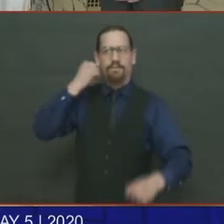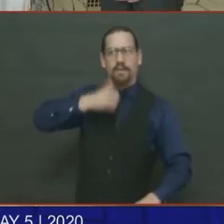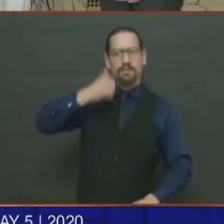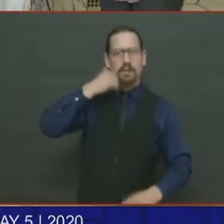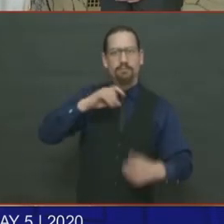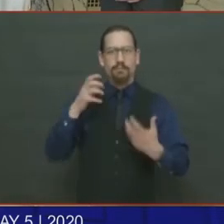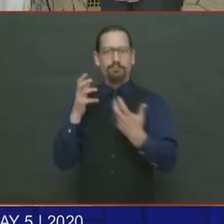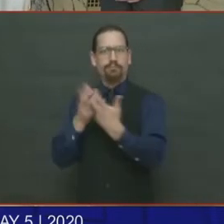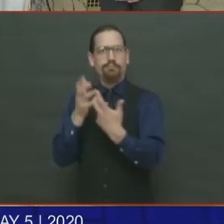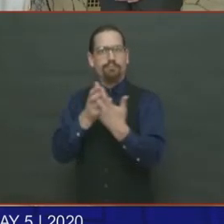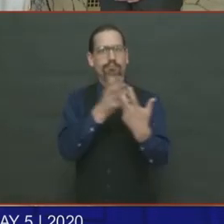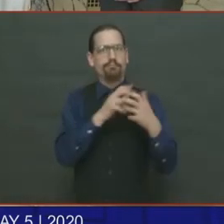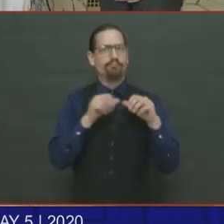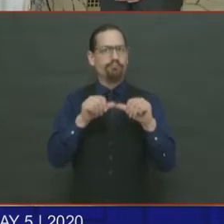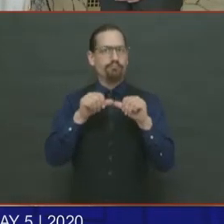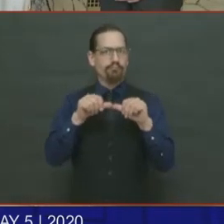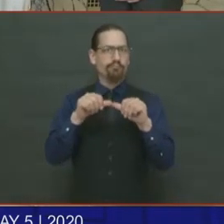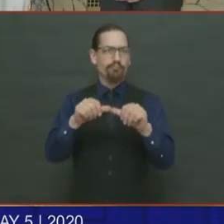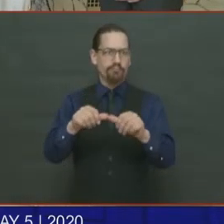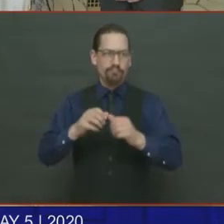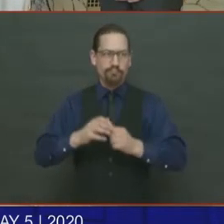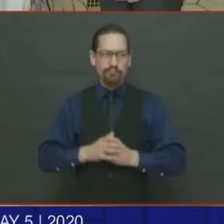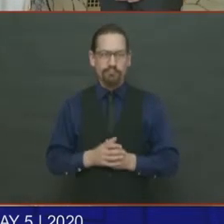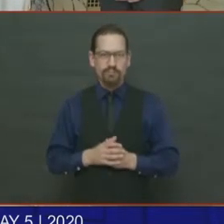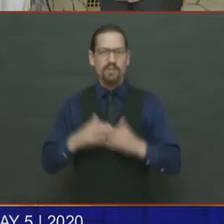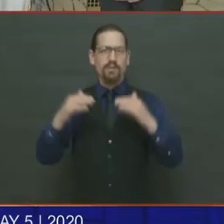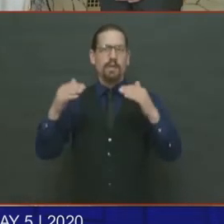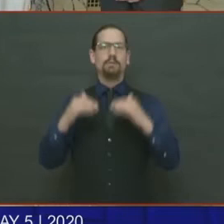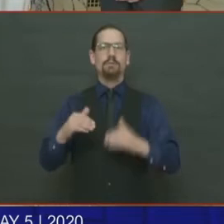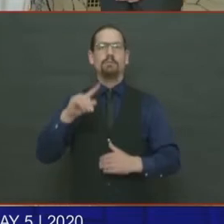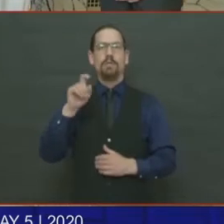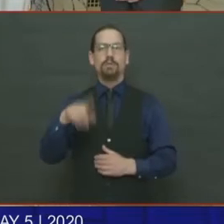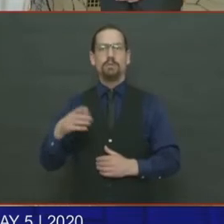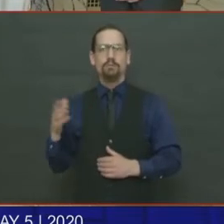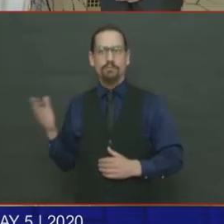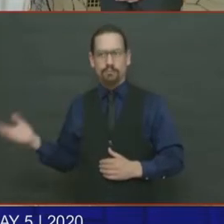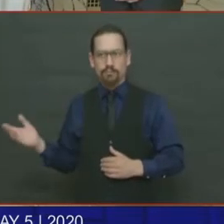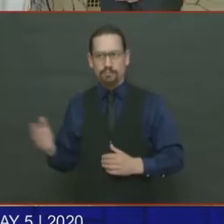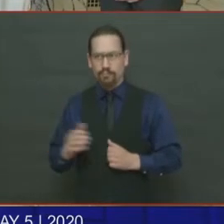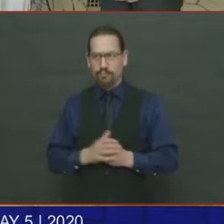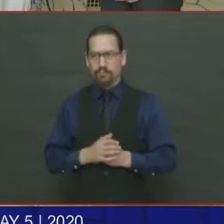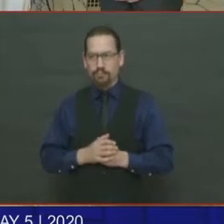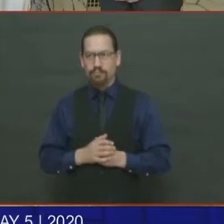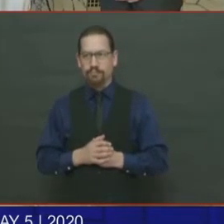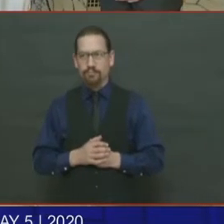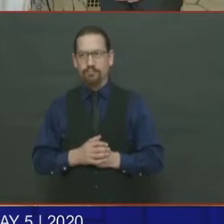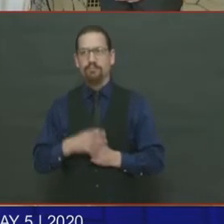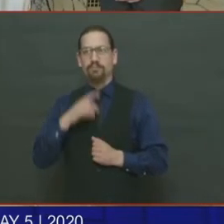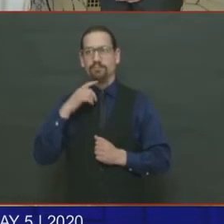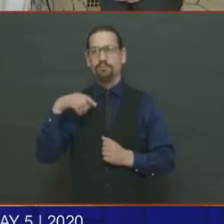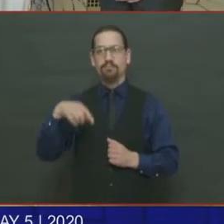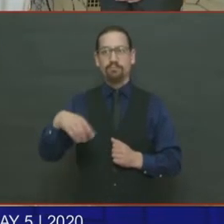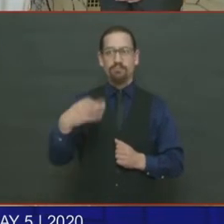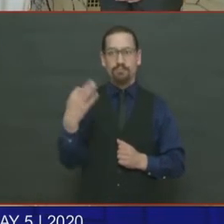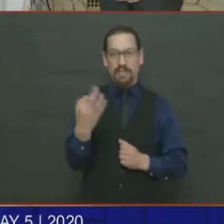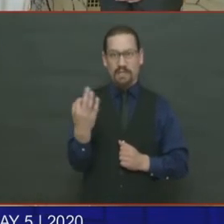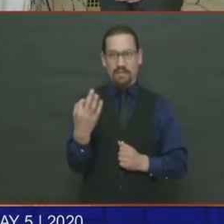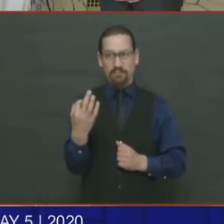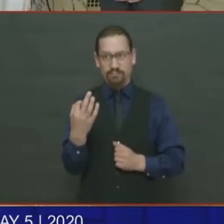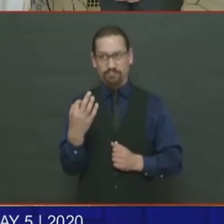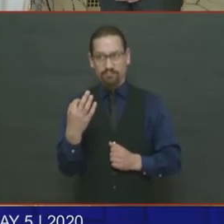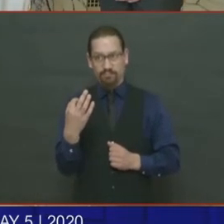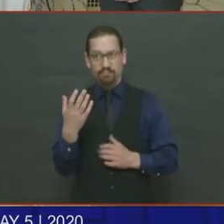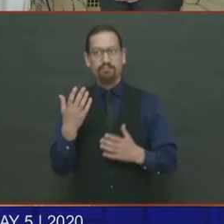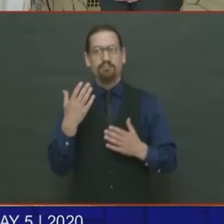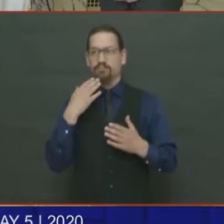last question today. Does Friday's executive order allow businesses to deny customers entry if they're not wearing face coverings,